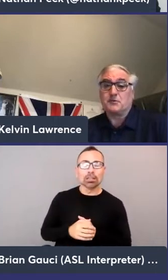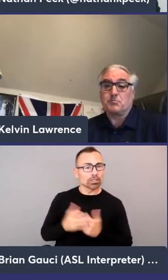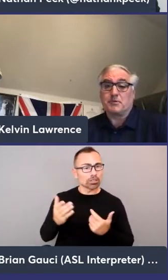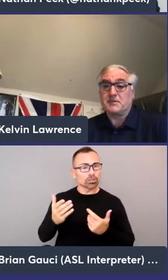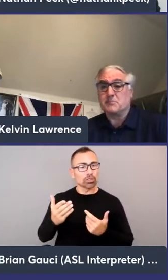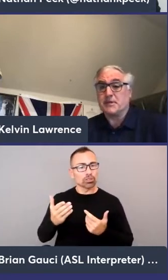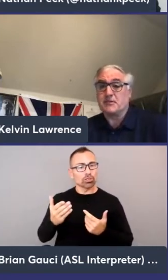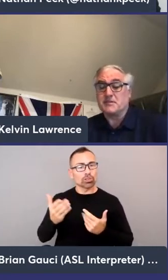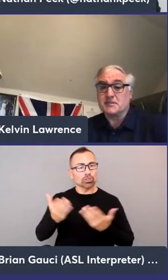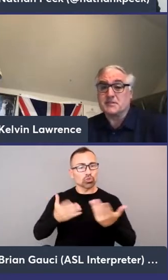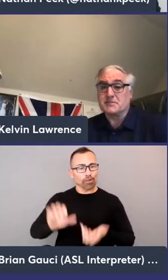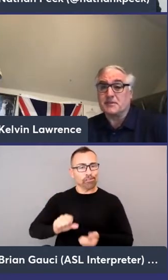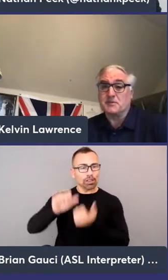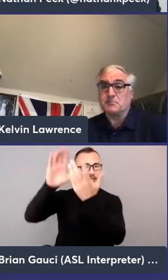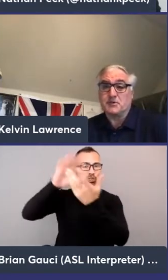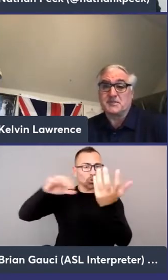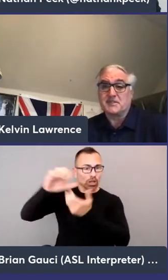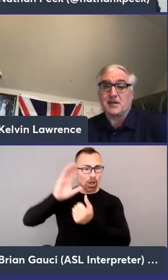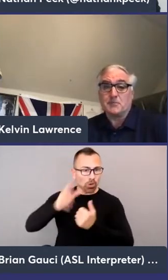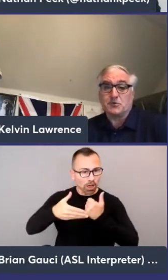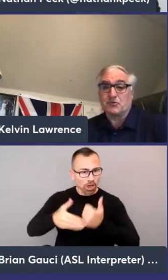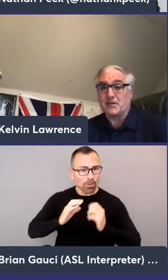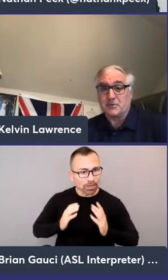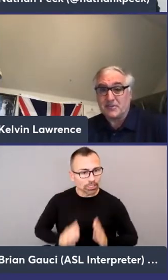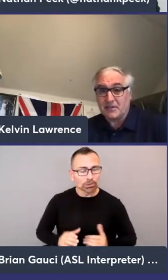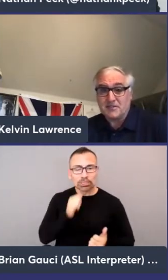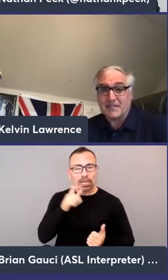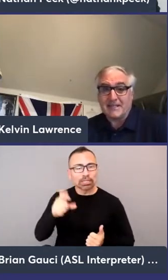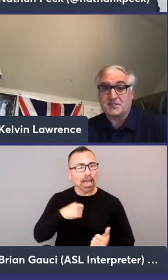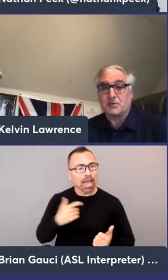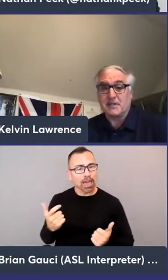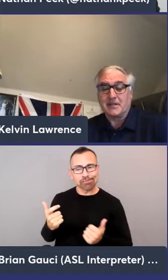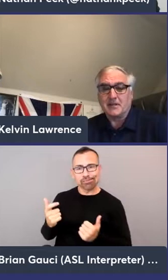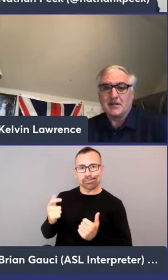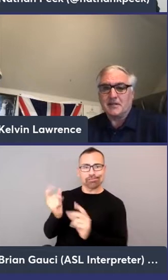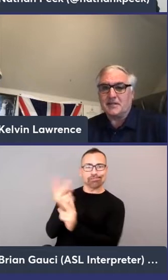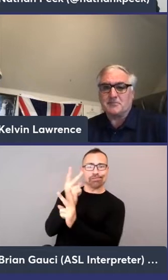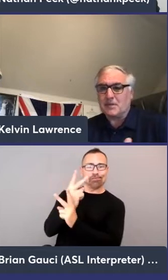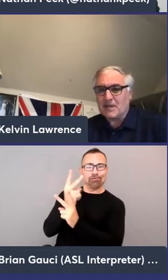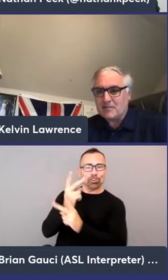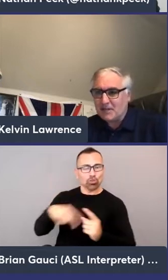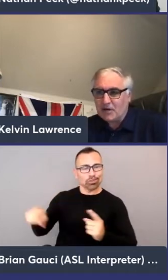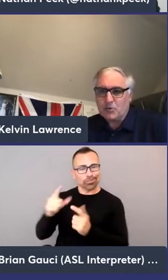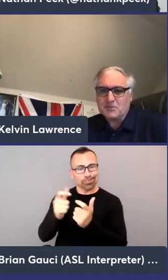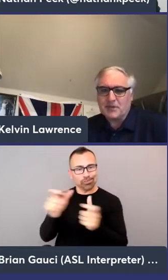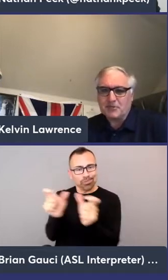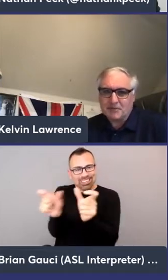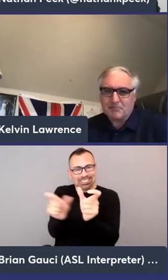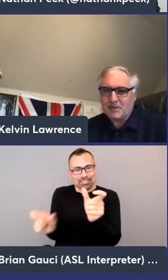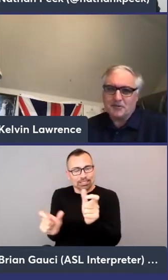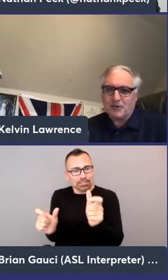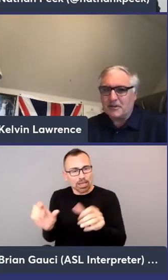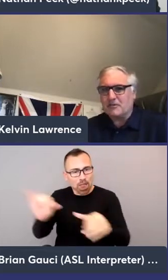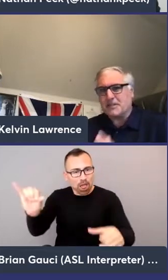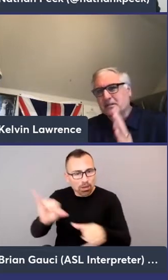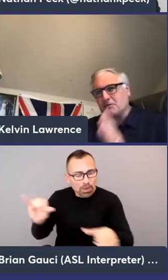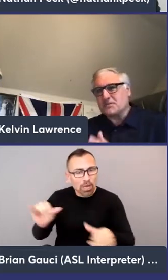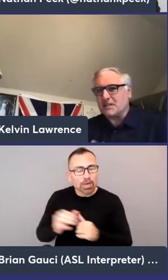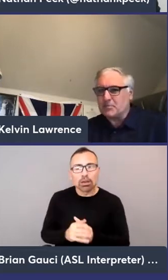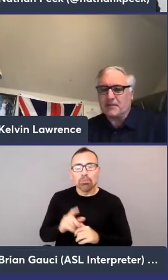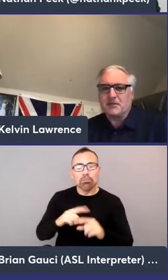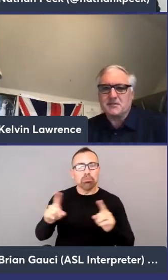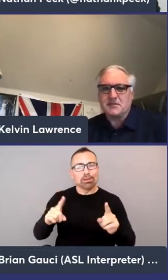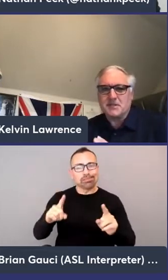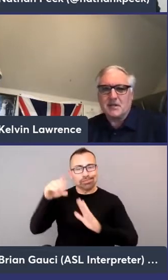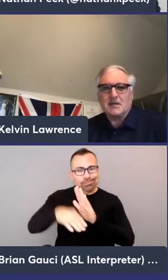to have to provision bigger instances for those bursty times or try to intelligently guess when they need to maybe have a CloudWatch metric trigger and then go